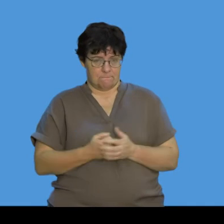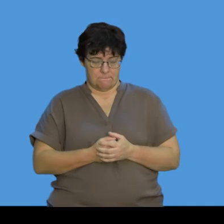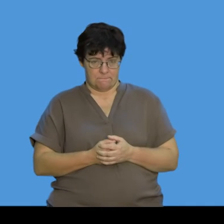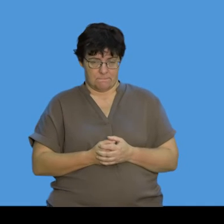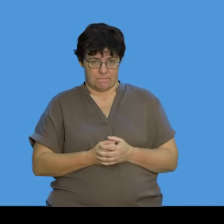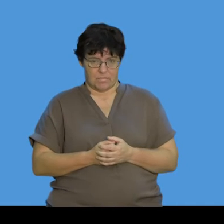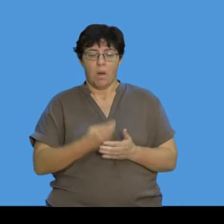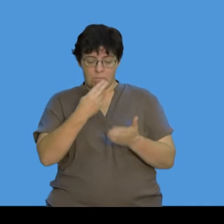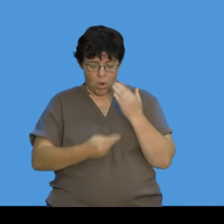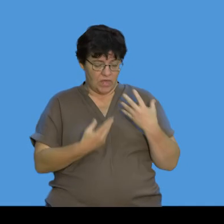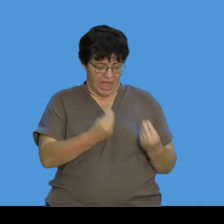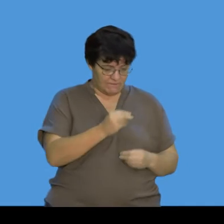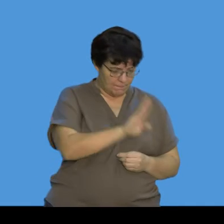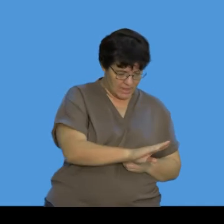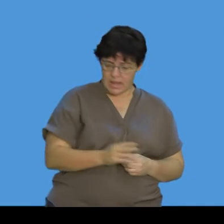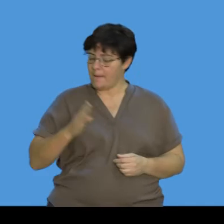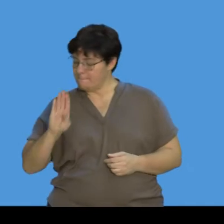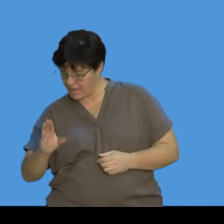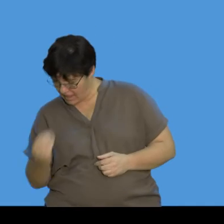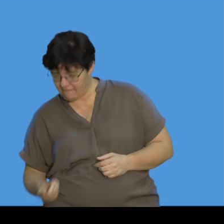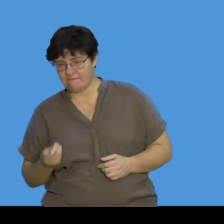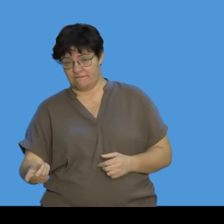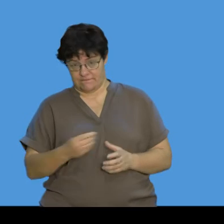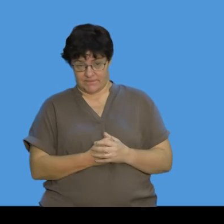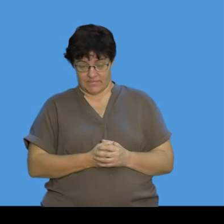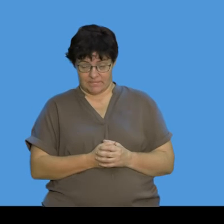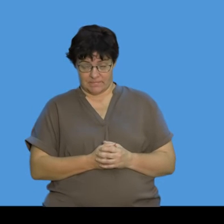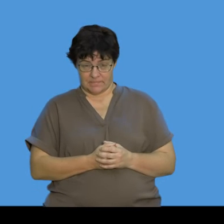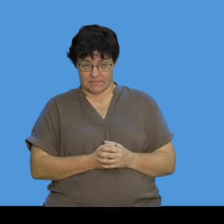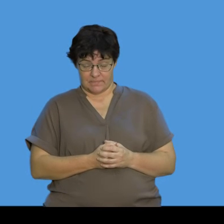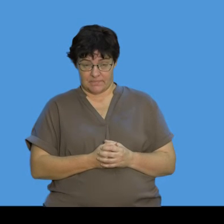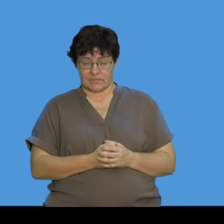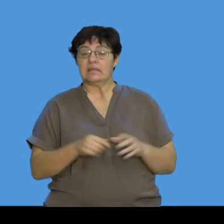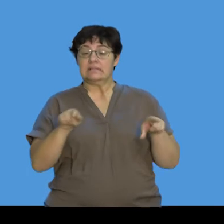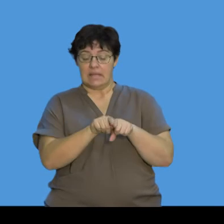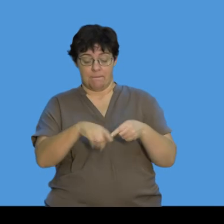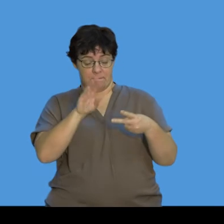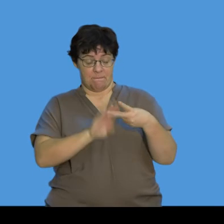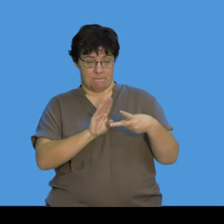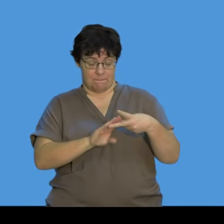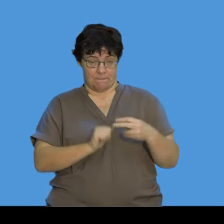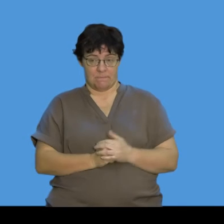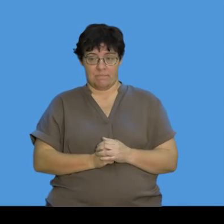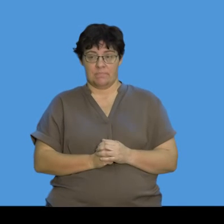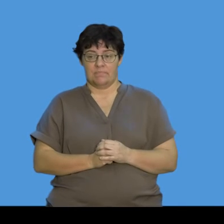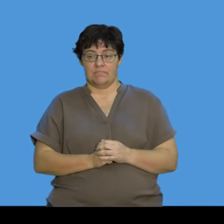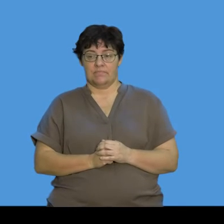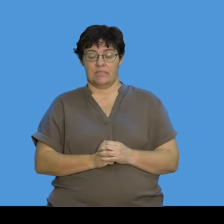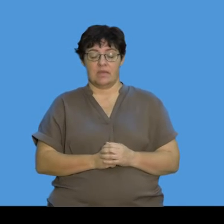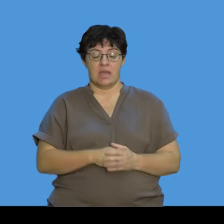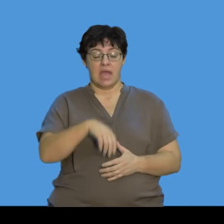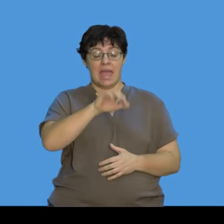Both triangles have angle B. That's what angle B is common mean. And also the